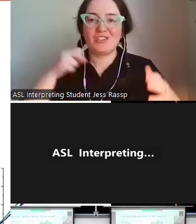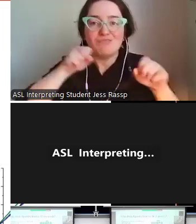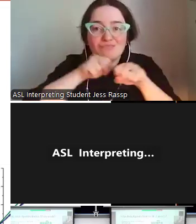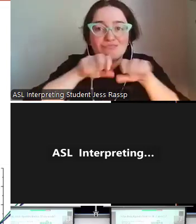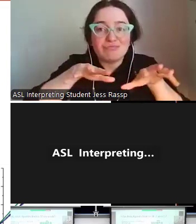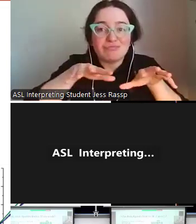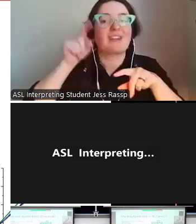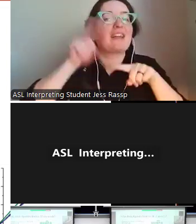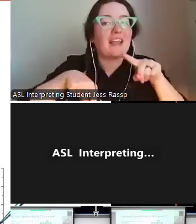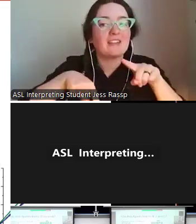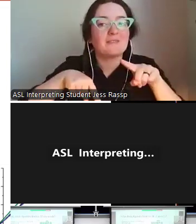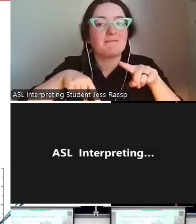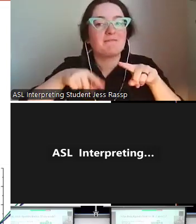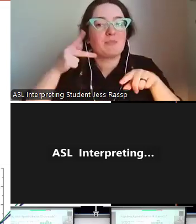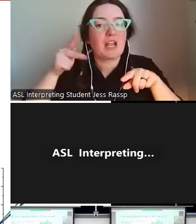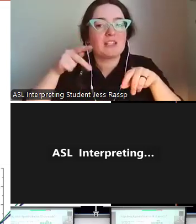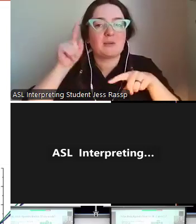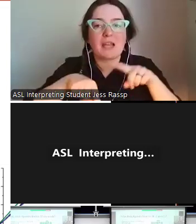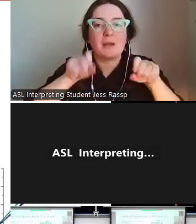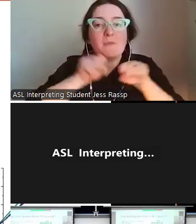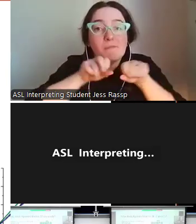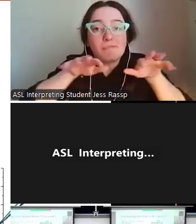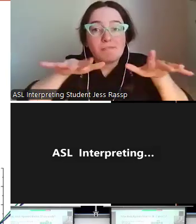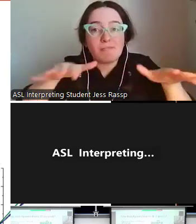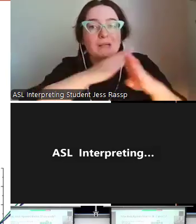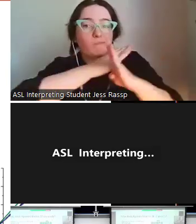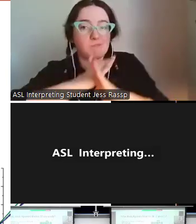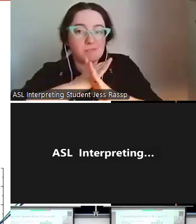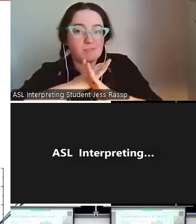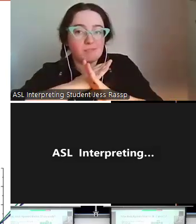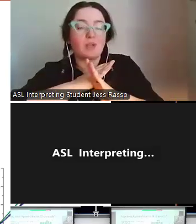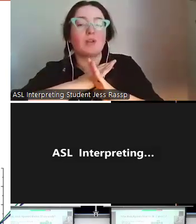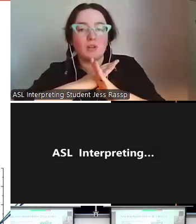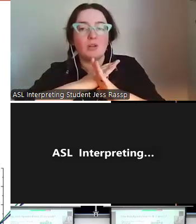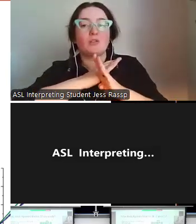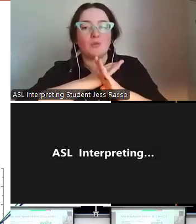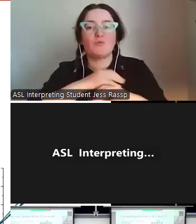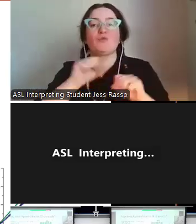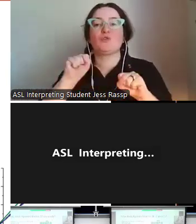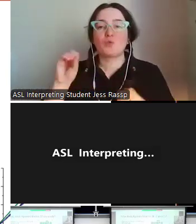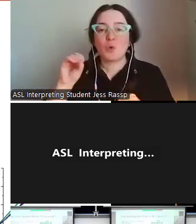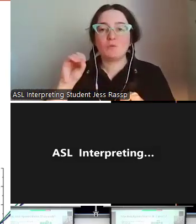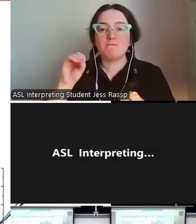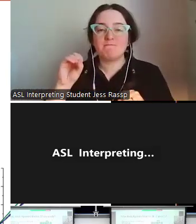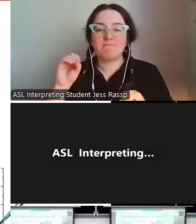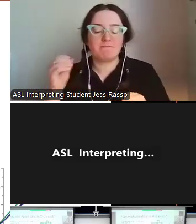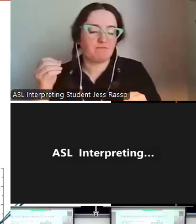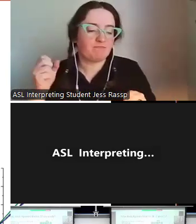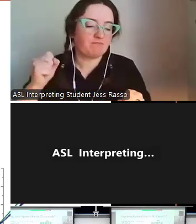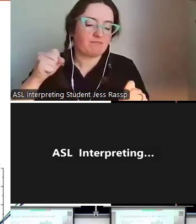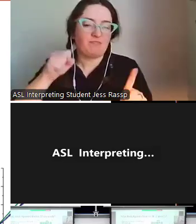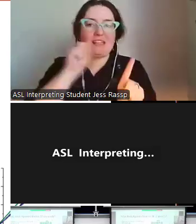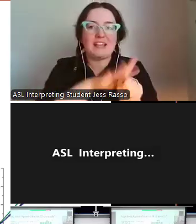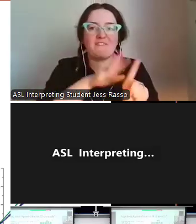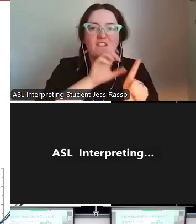it's not binding directly in the pore, but it's binding outside of the pore and affecting the pore.